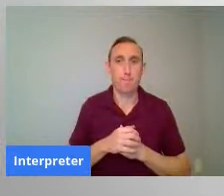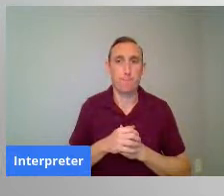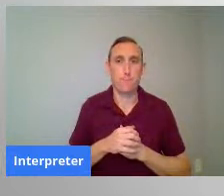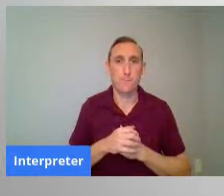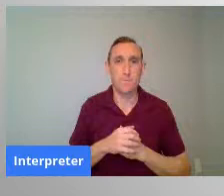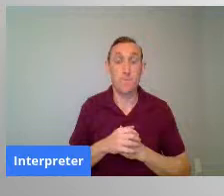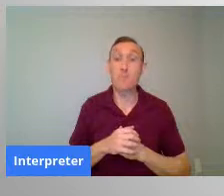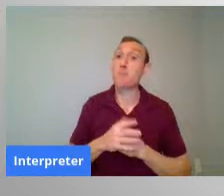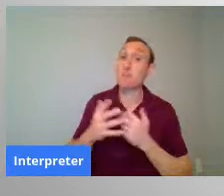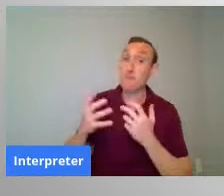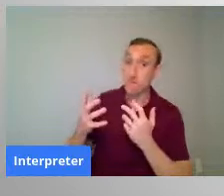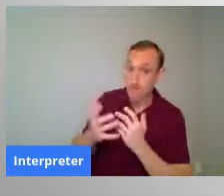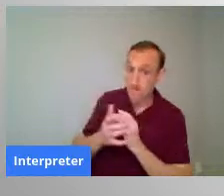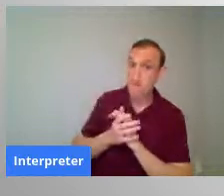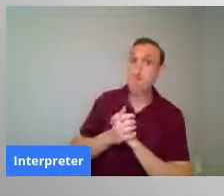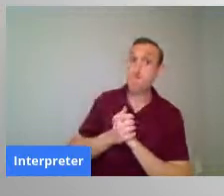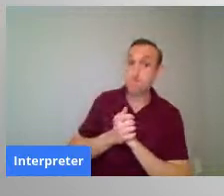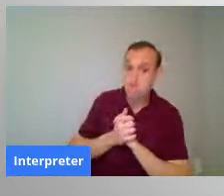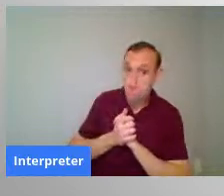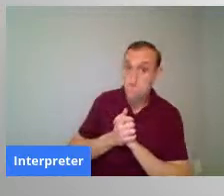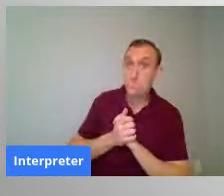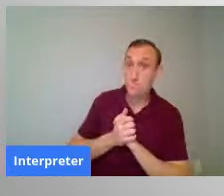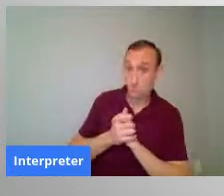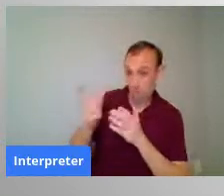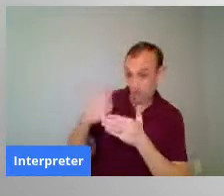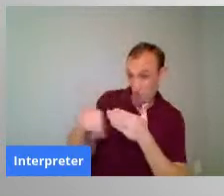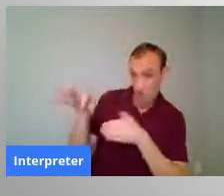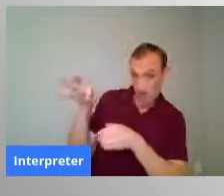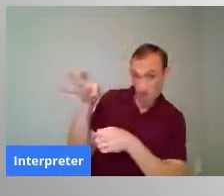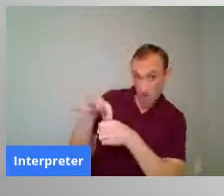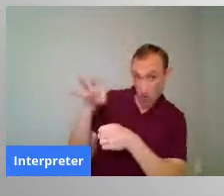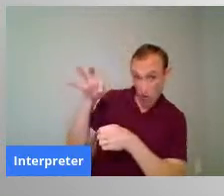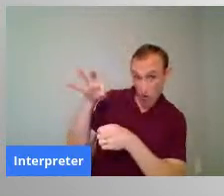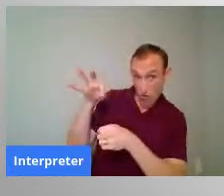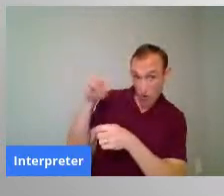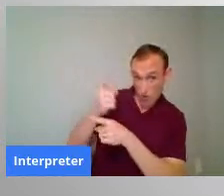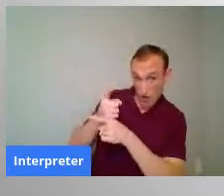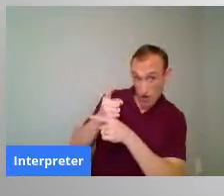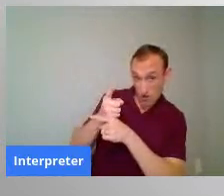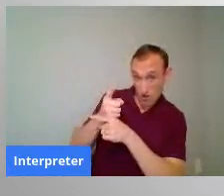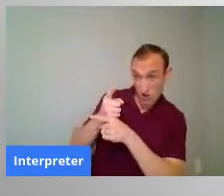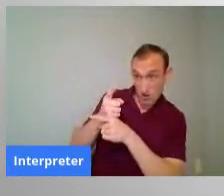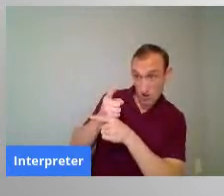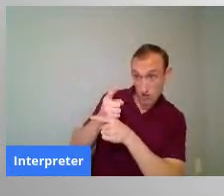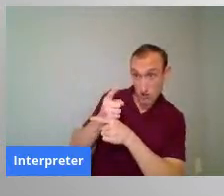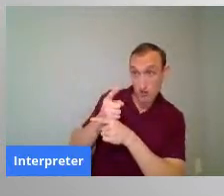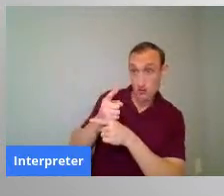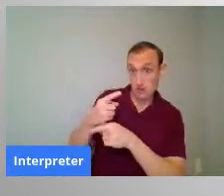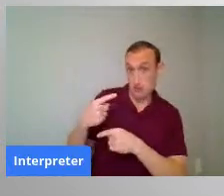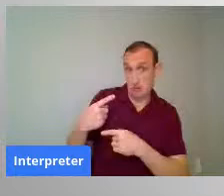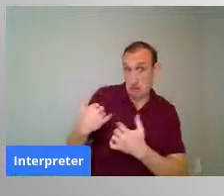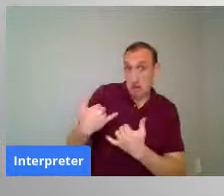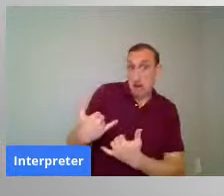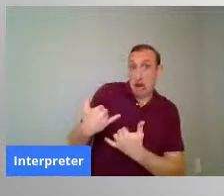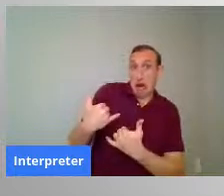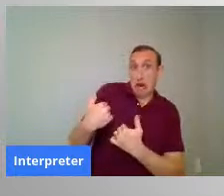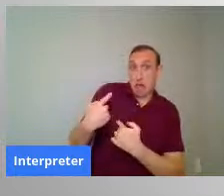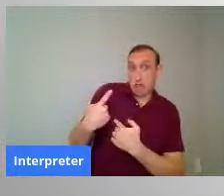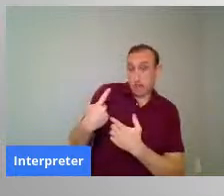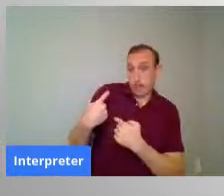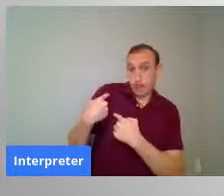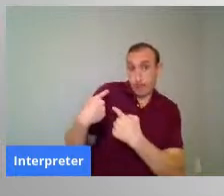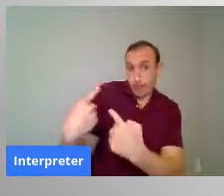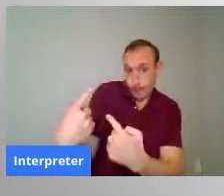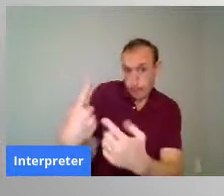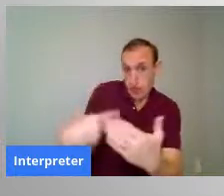And so if people have, so we'll vote on this next week, right? So if there's feedback, I mean, imagine this is the first